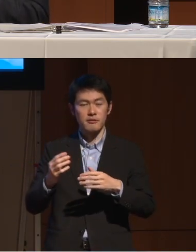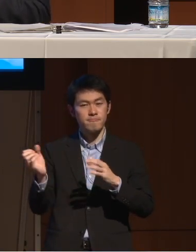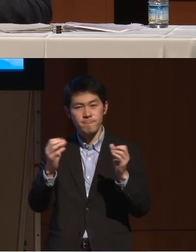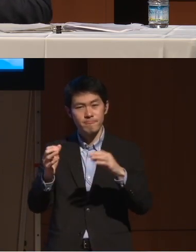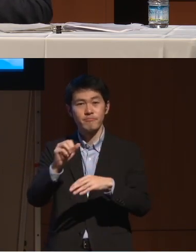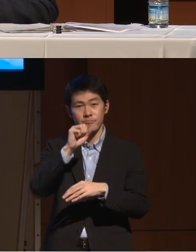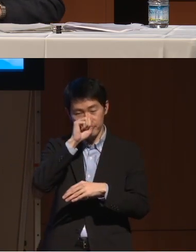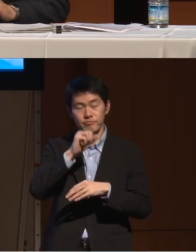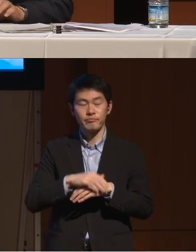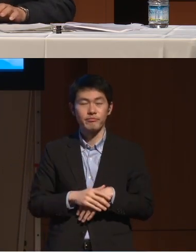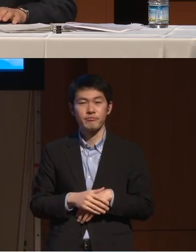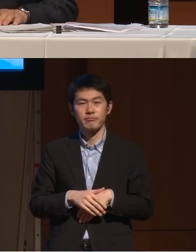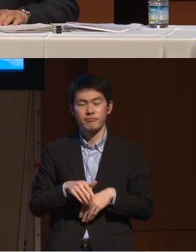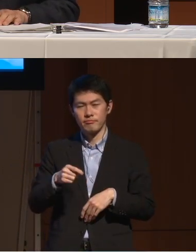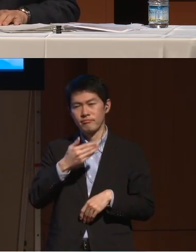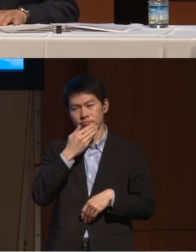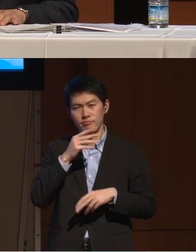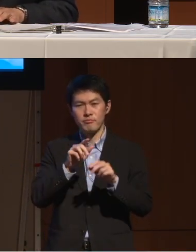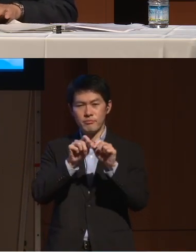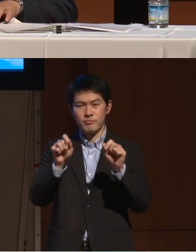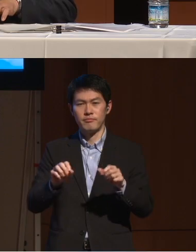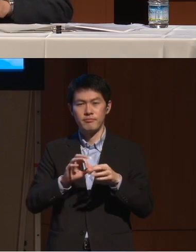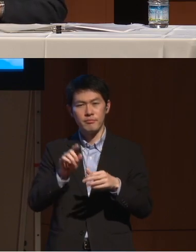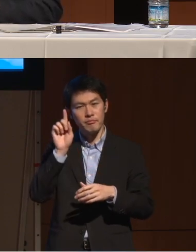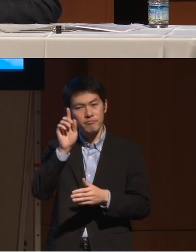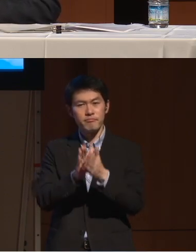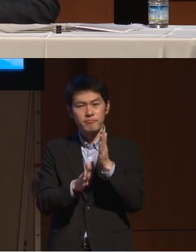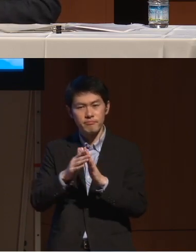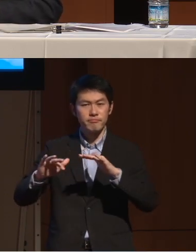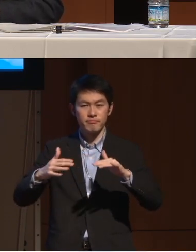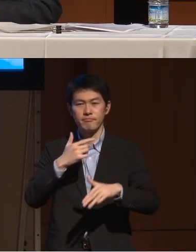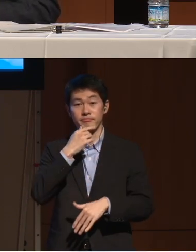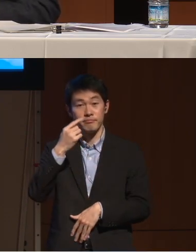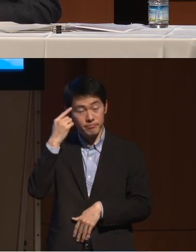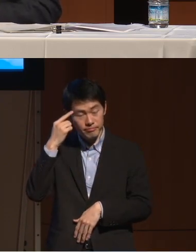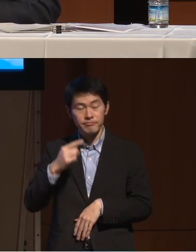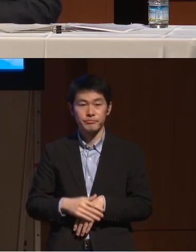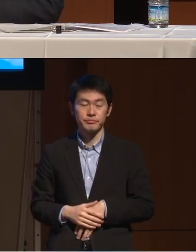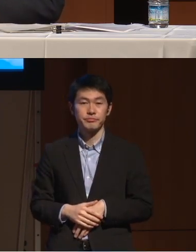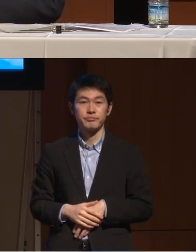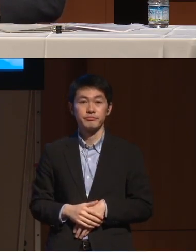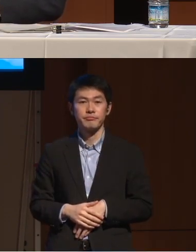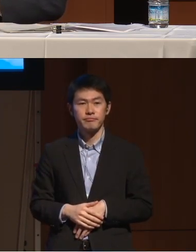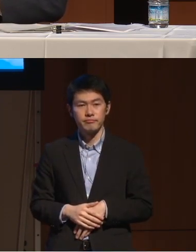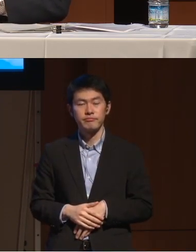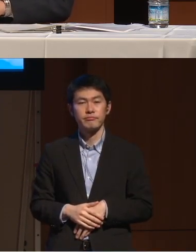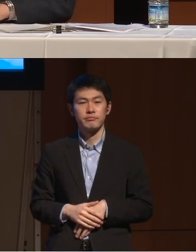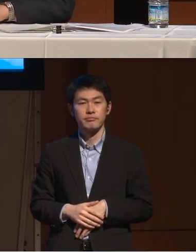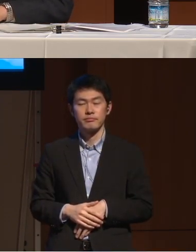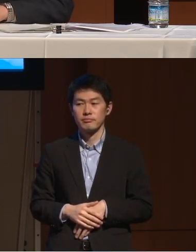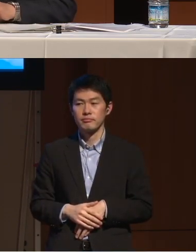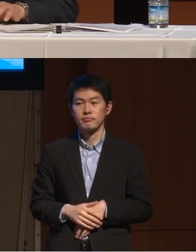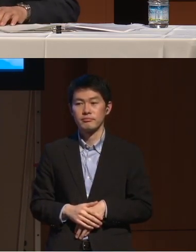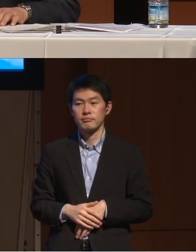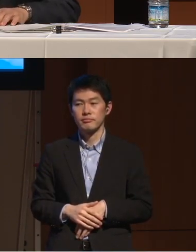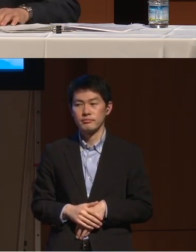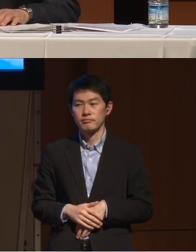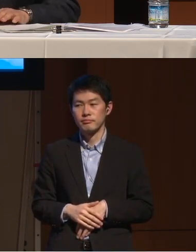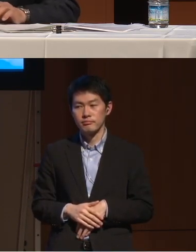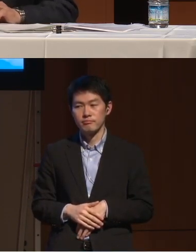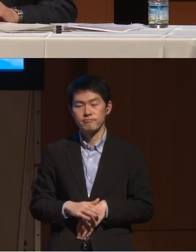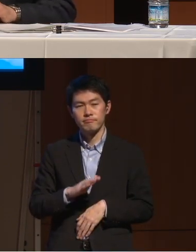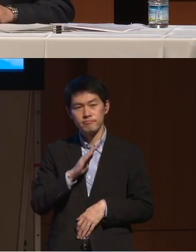issues. Anyway, thank you very much for your valuable information and a nice talk.